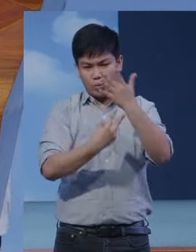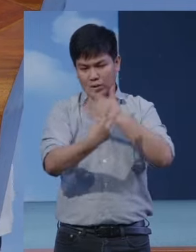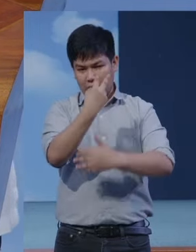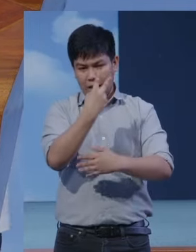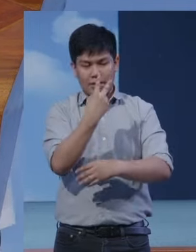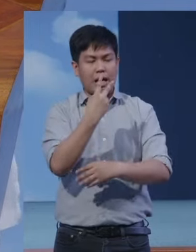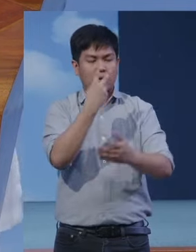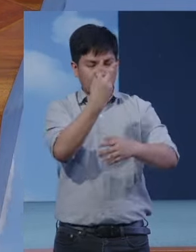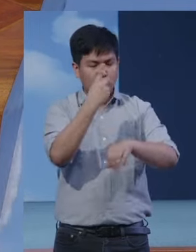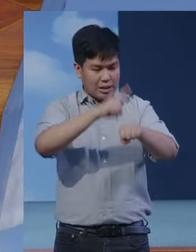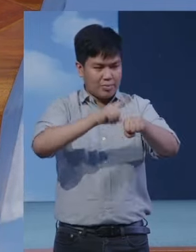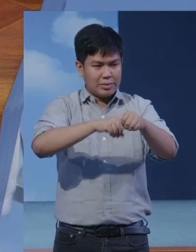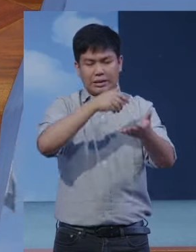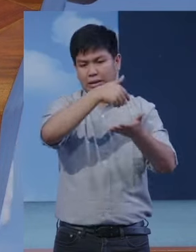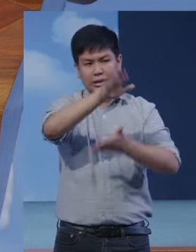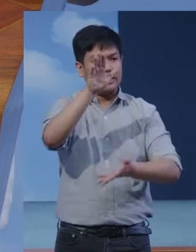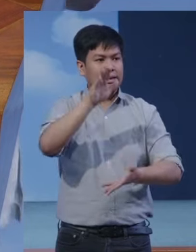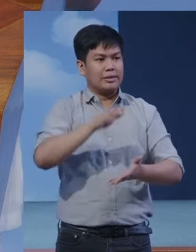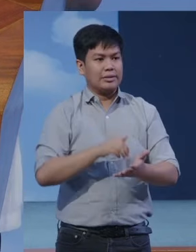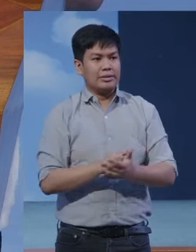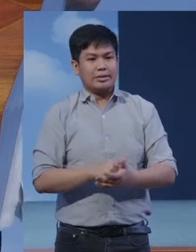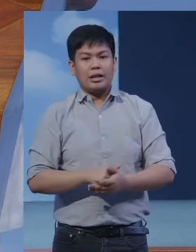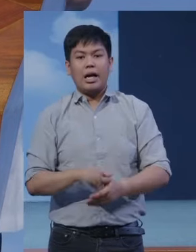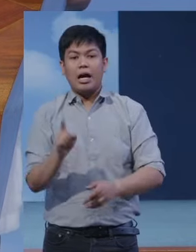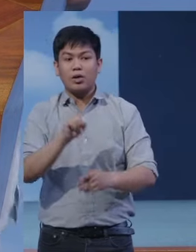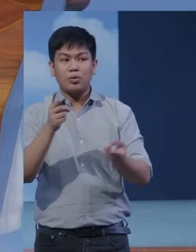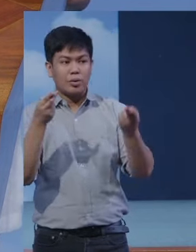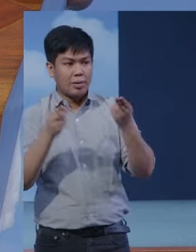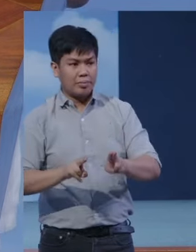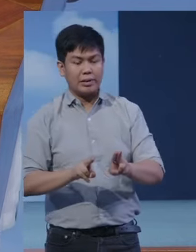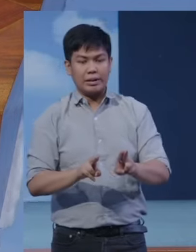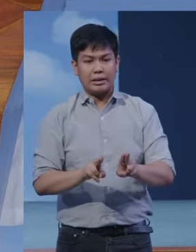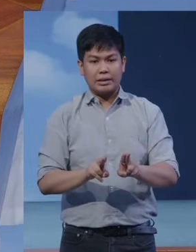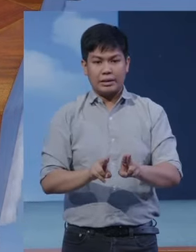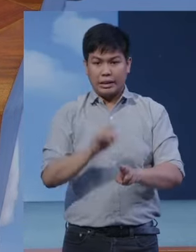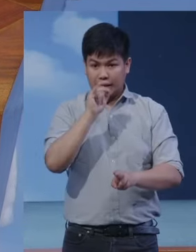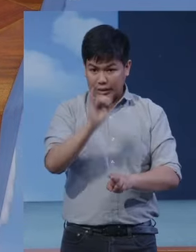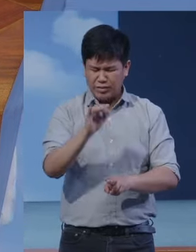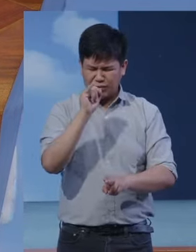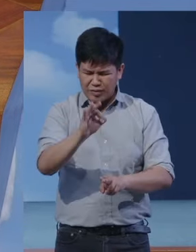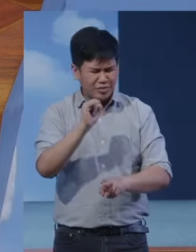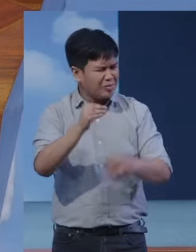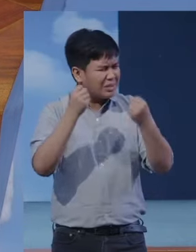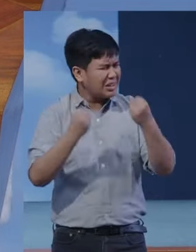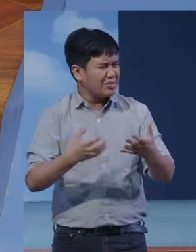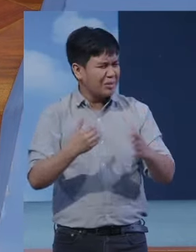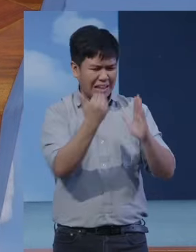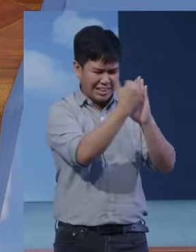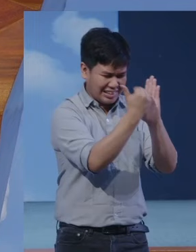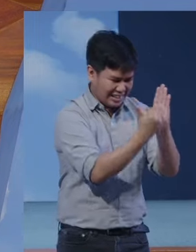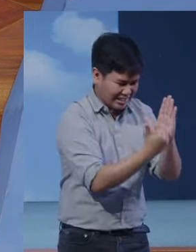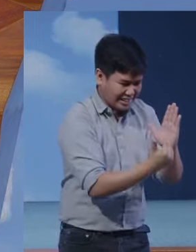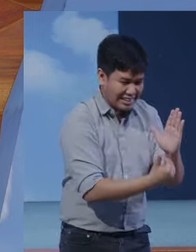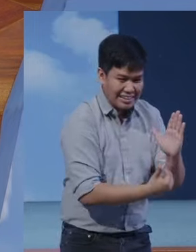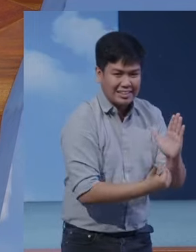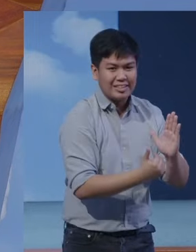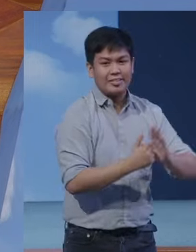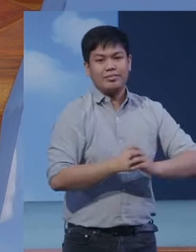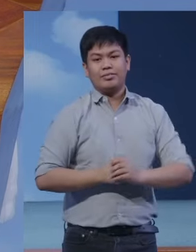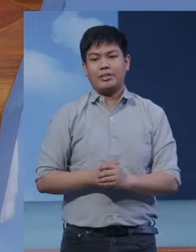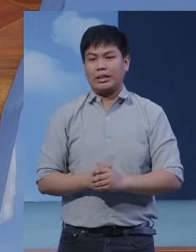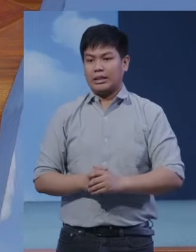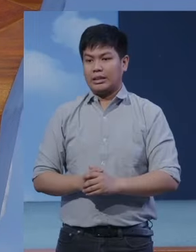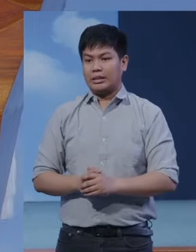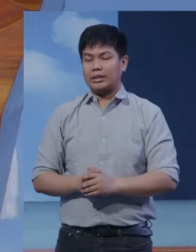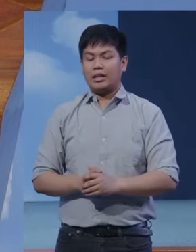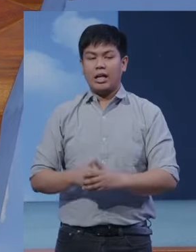out no if if pa rin if he sends her out of his house or if the